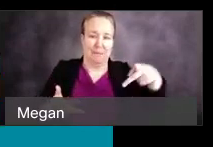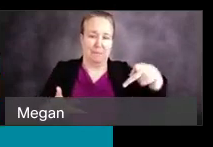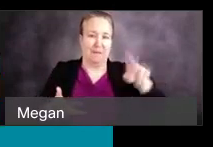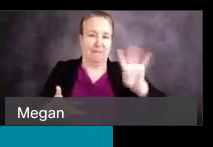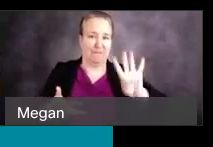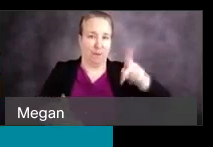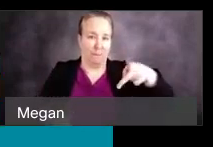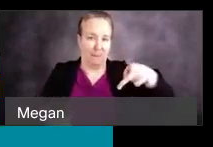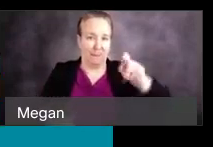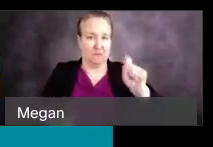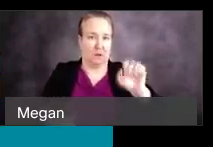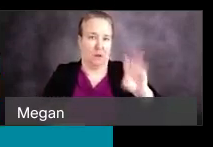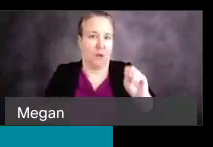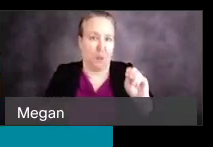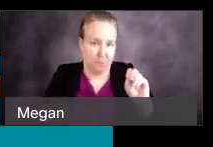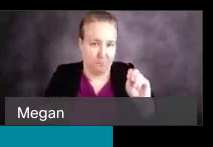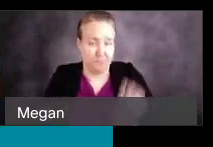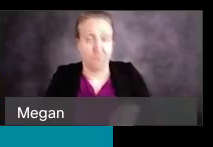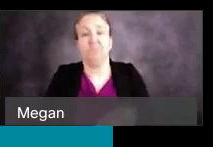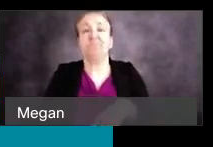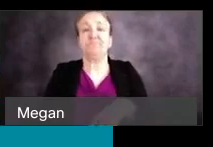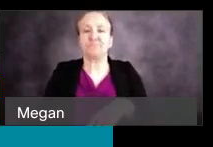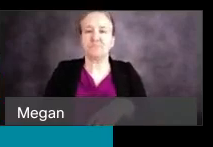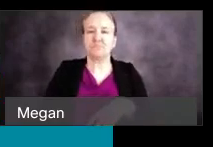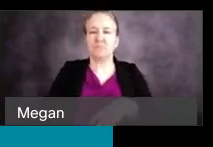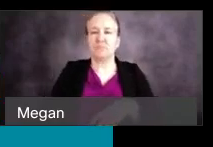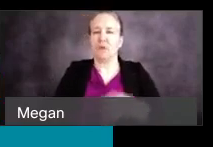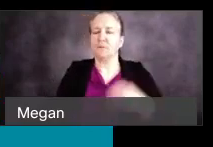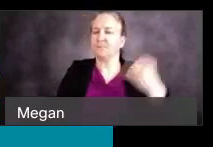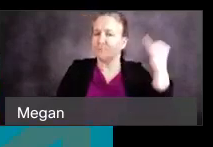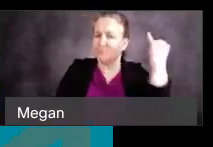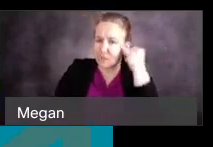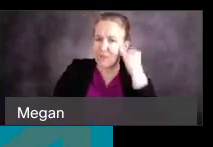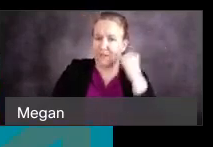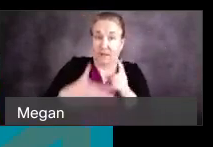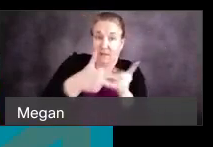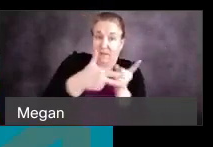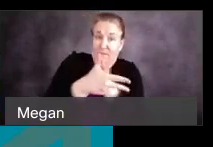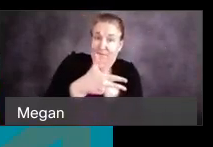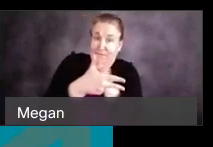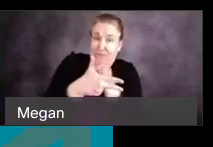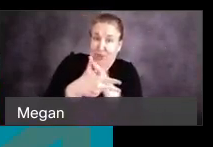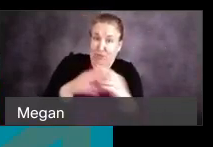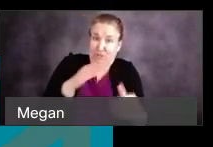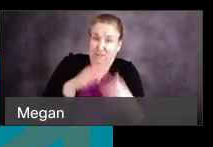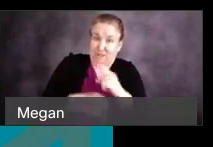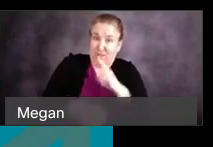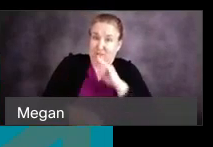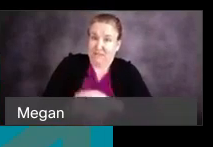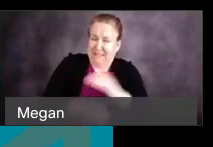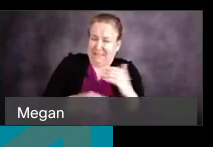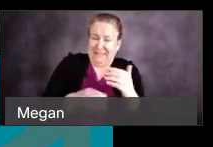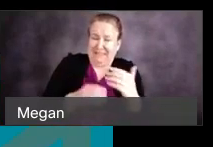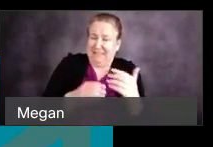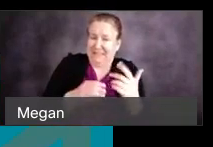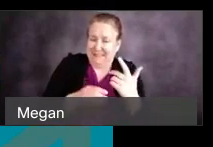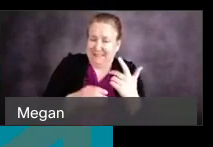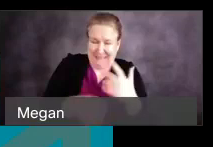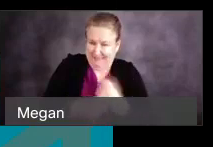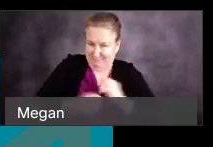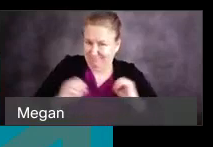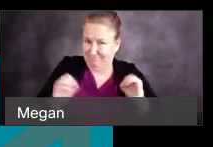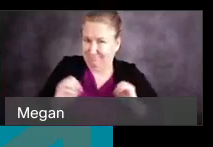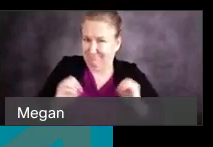multistatep4p.com. If you're having trouble getting the initial, that very first confirmation email that you were